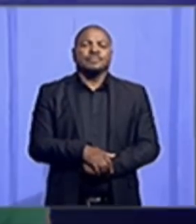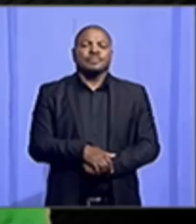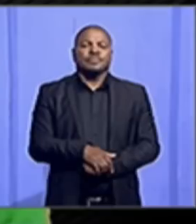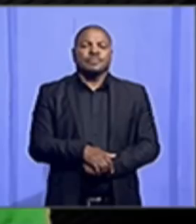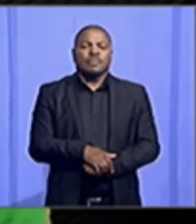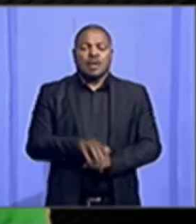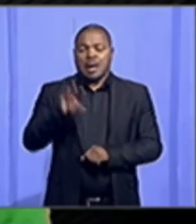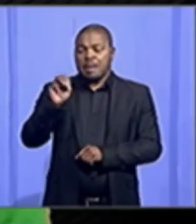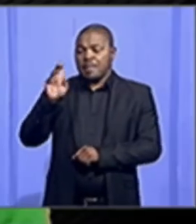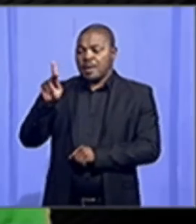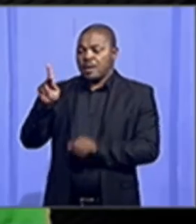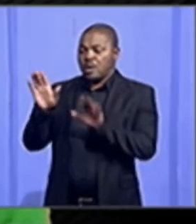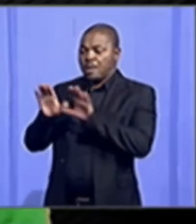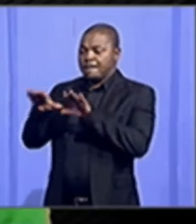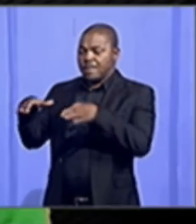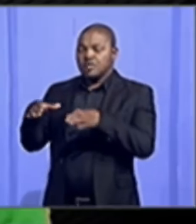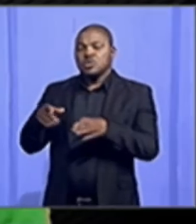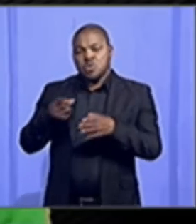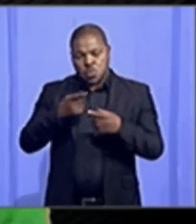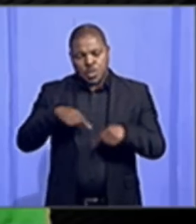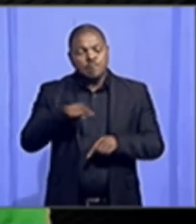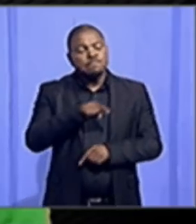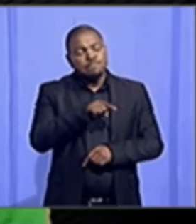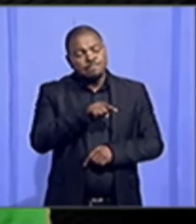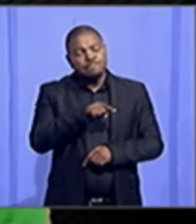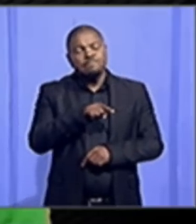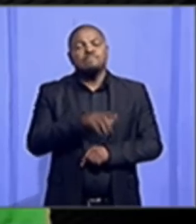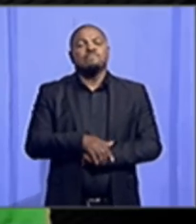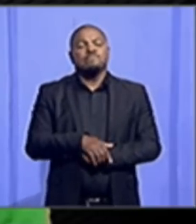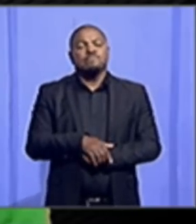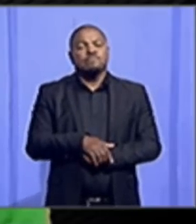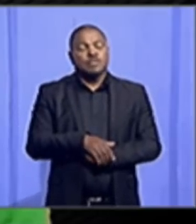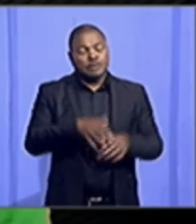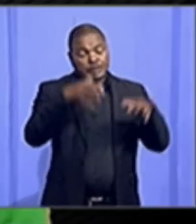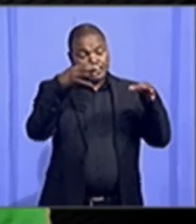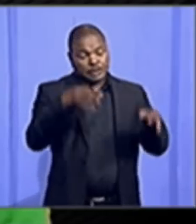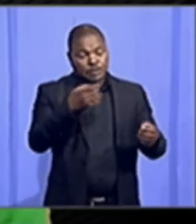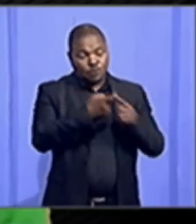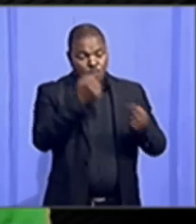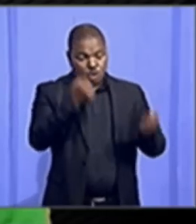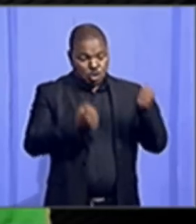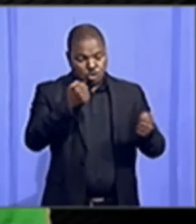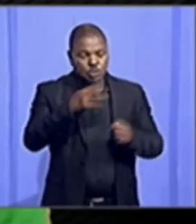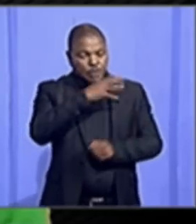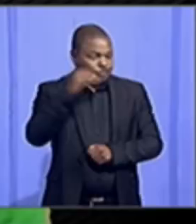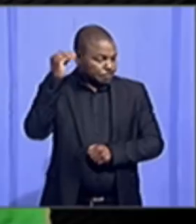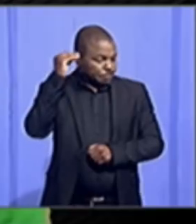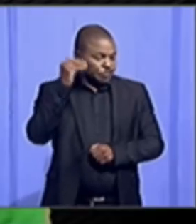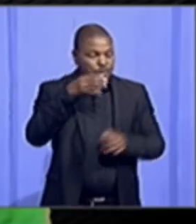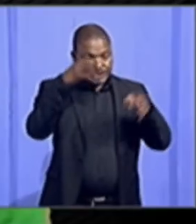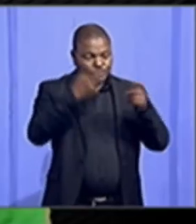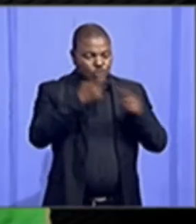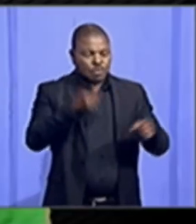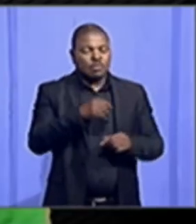As MK Party, we note the judgment handed down by Judge Wilson